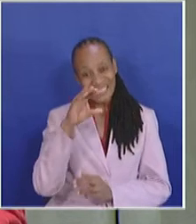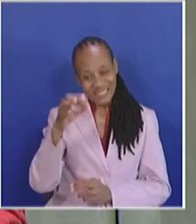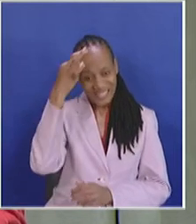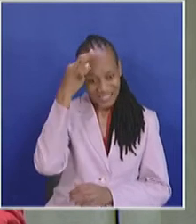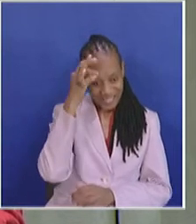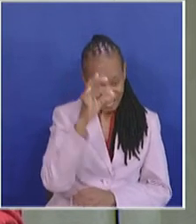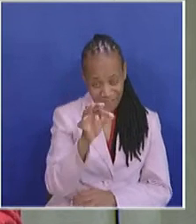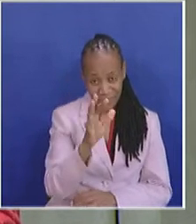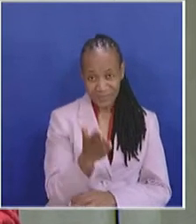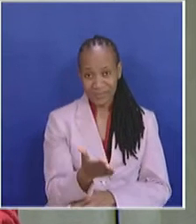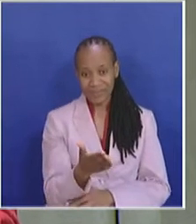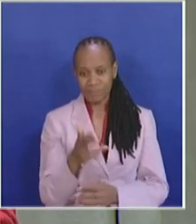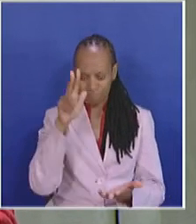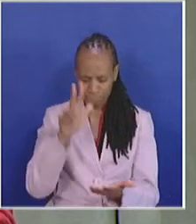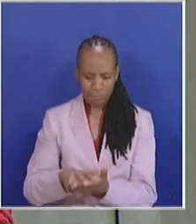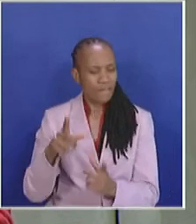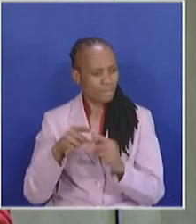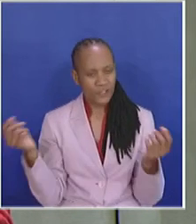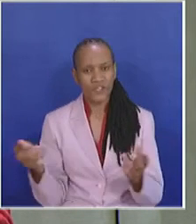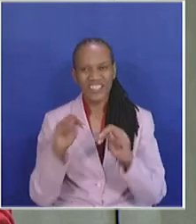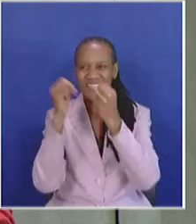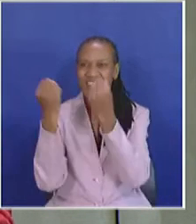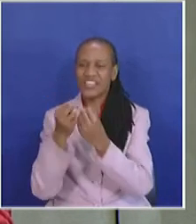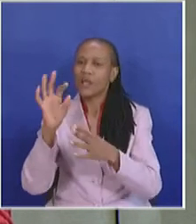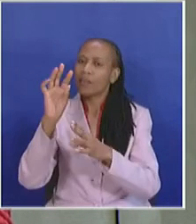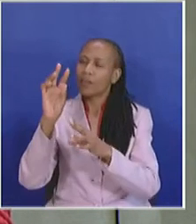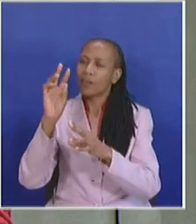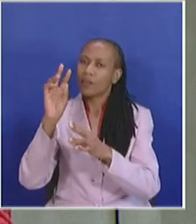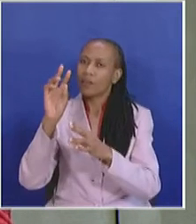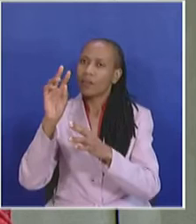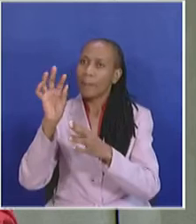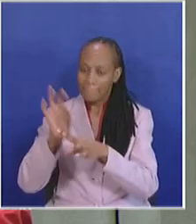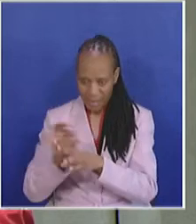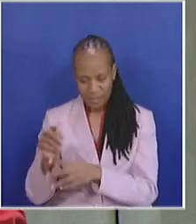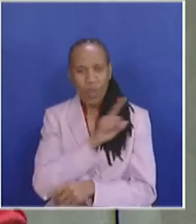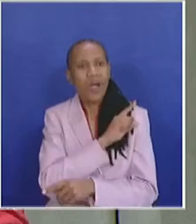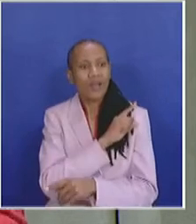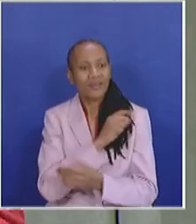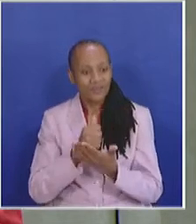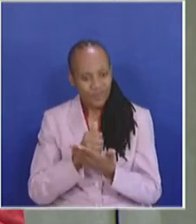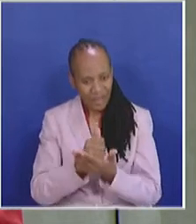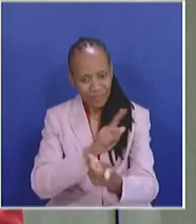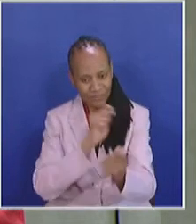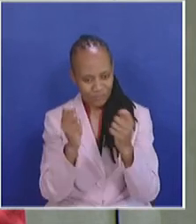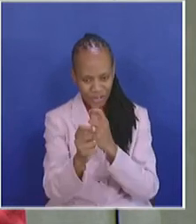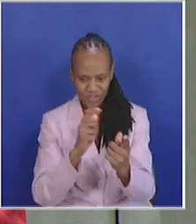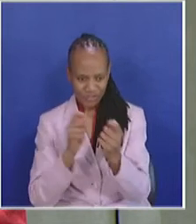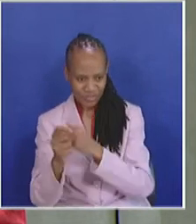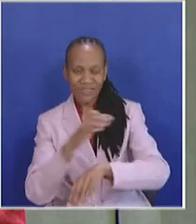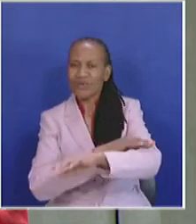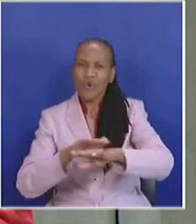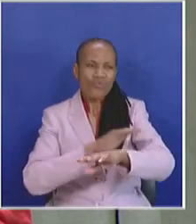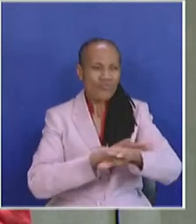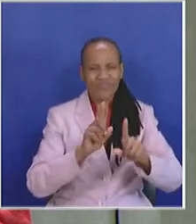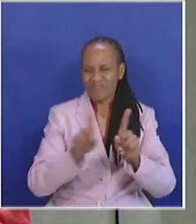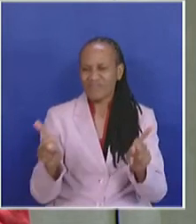ANC-led government adopted National Infrastructure Plan with the aim of transforming our economic landscape while